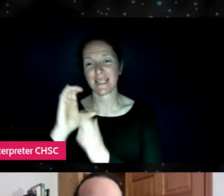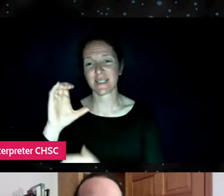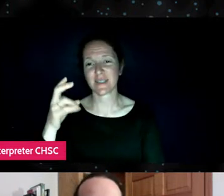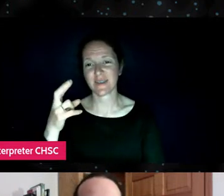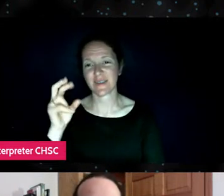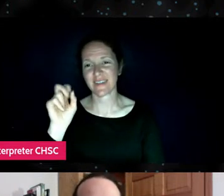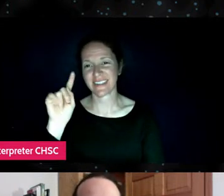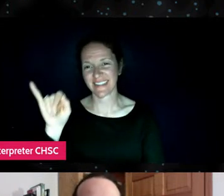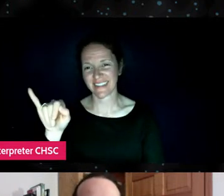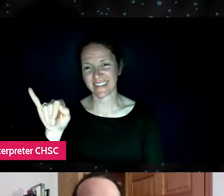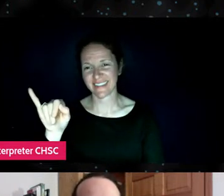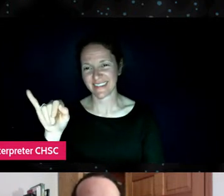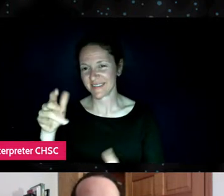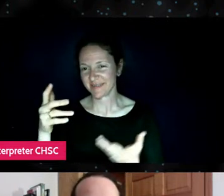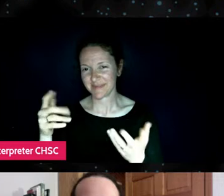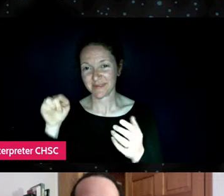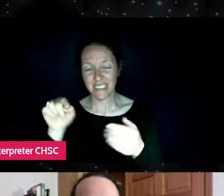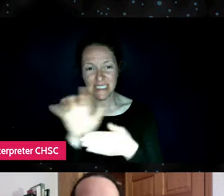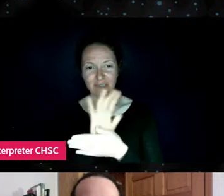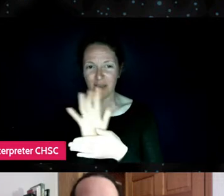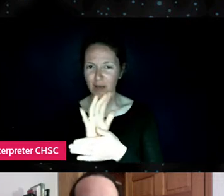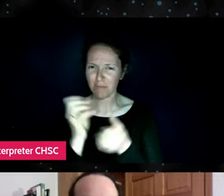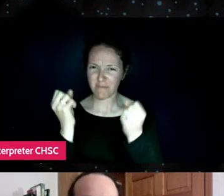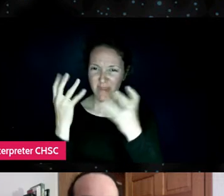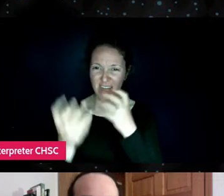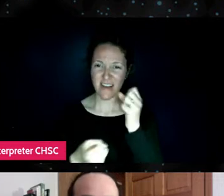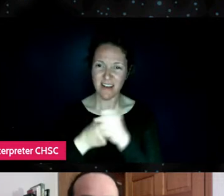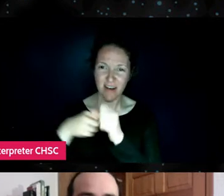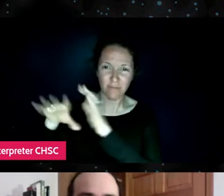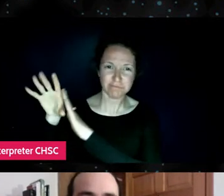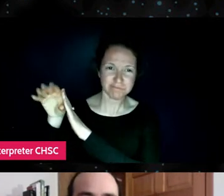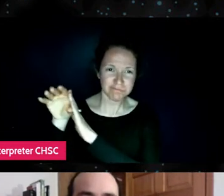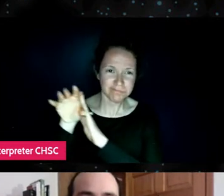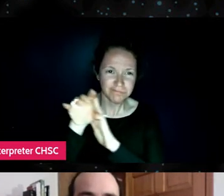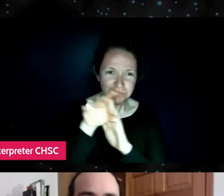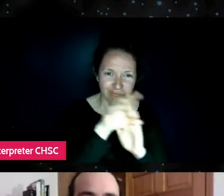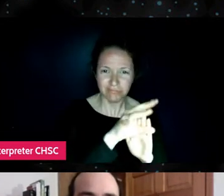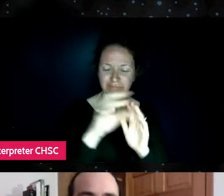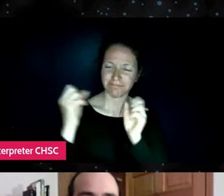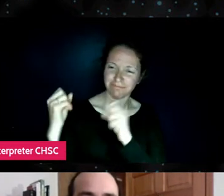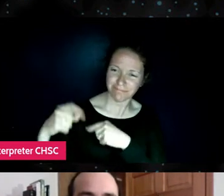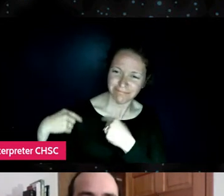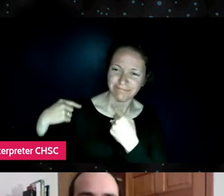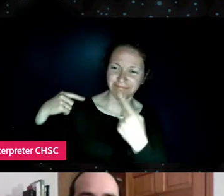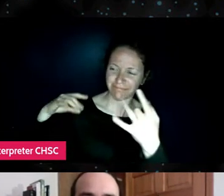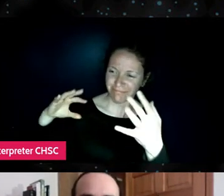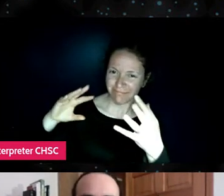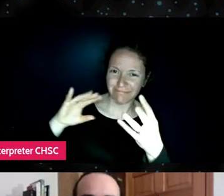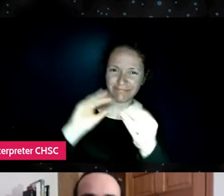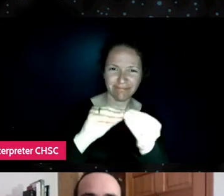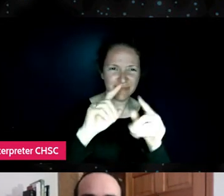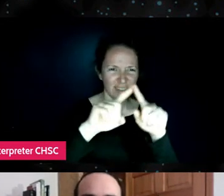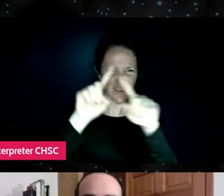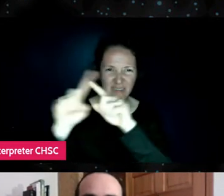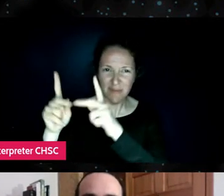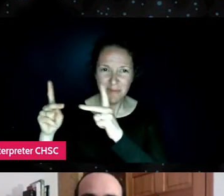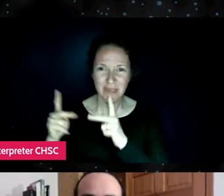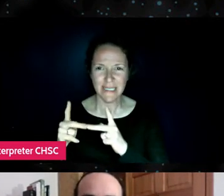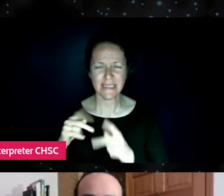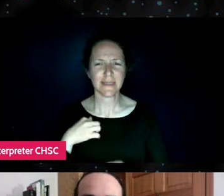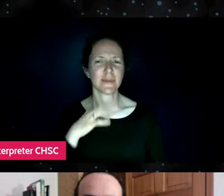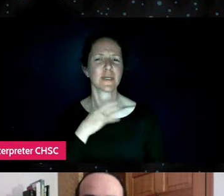This film spanned many years, lots of geography, and I'm curious how you as a filmmaker came